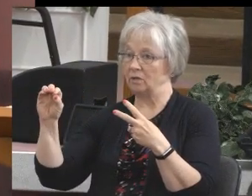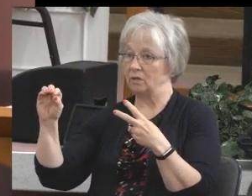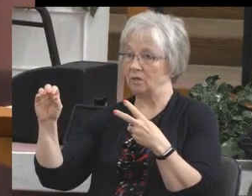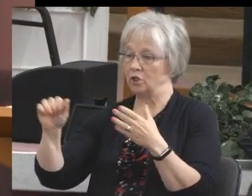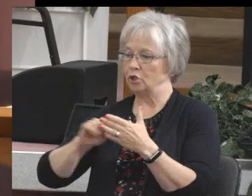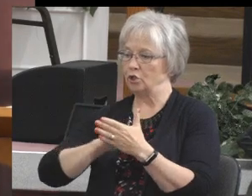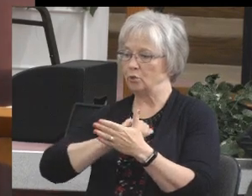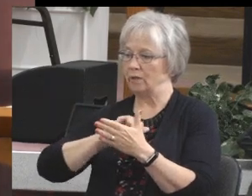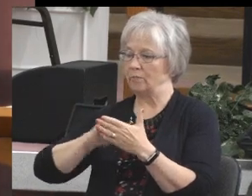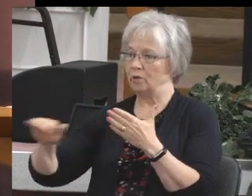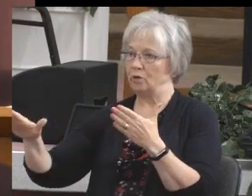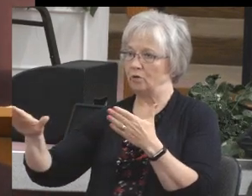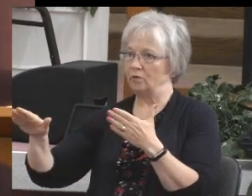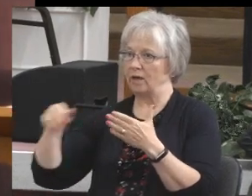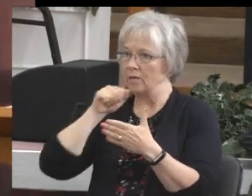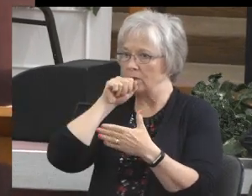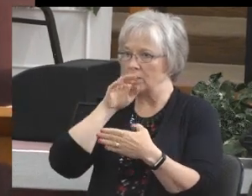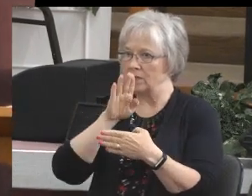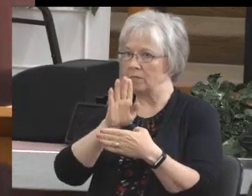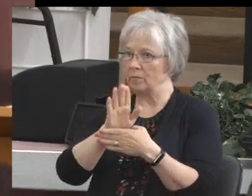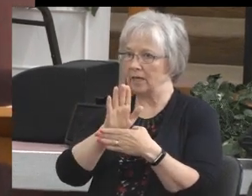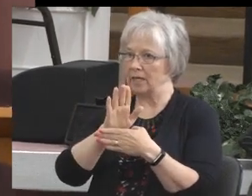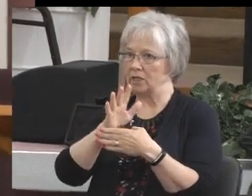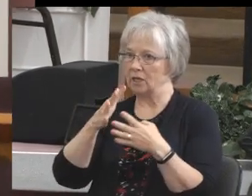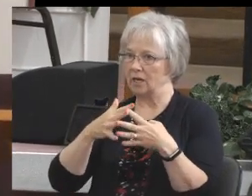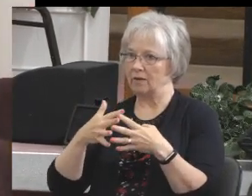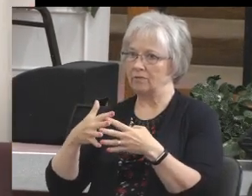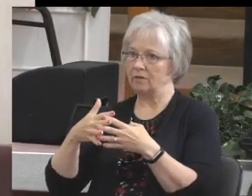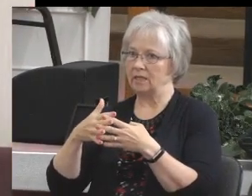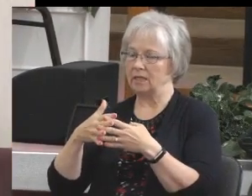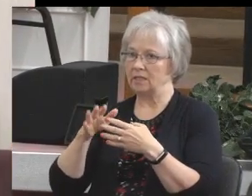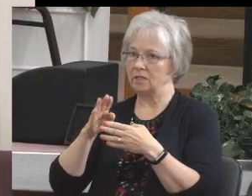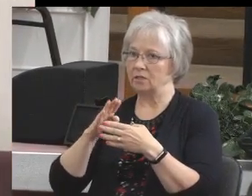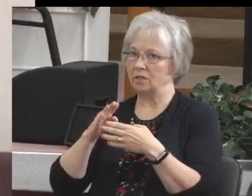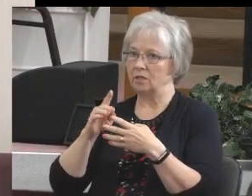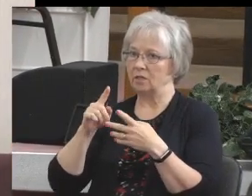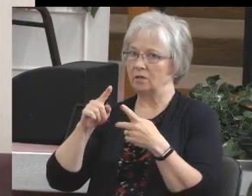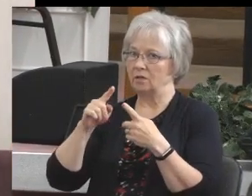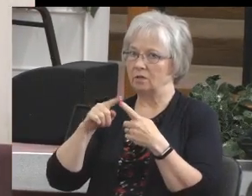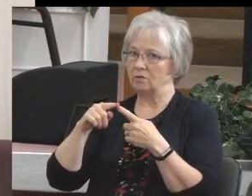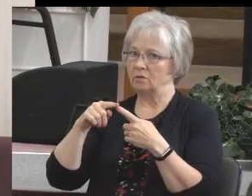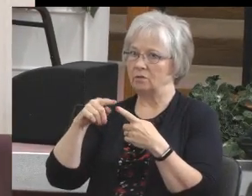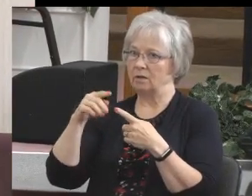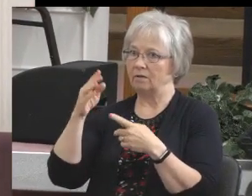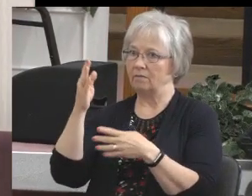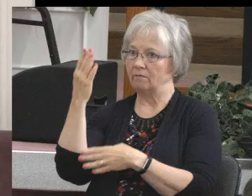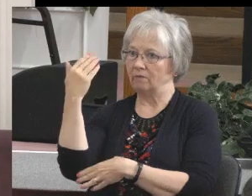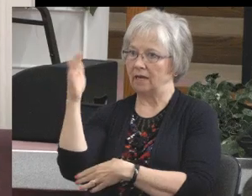Allegiance to the United States flag because it might offend someone.